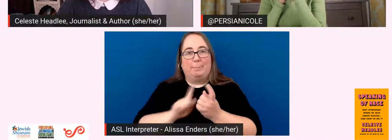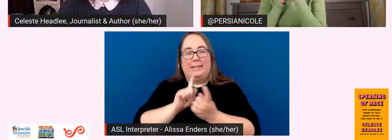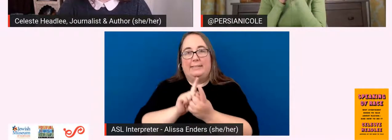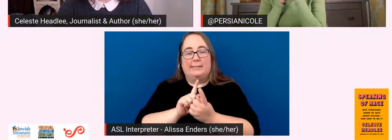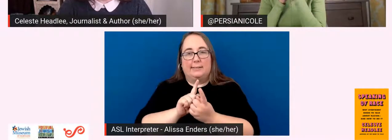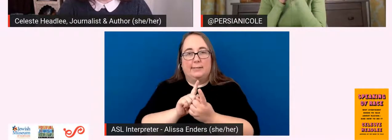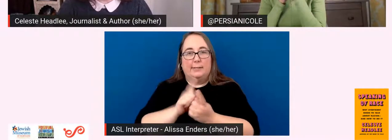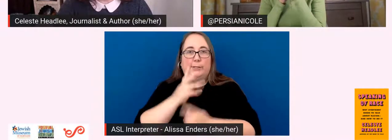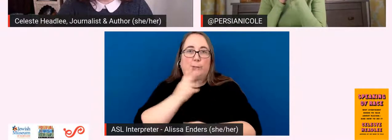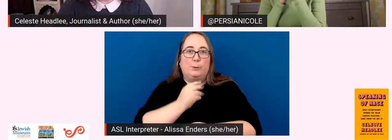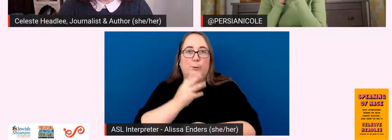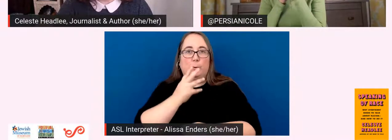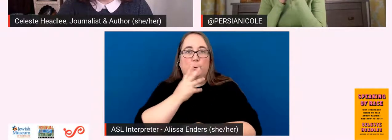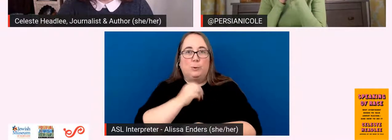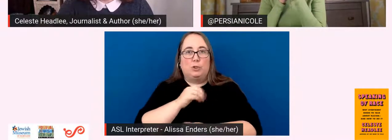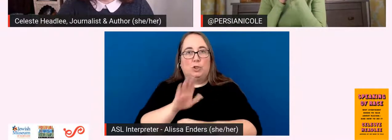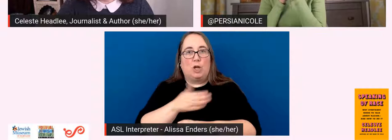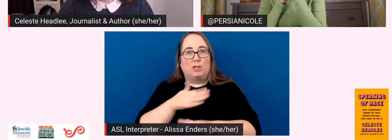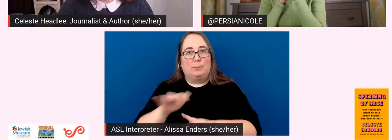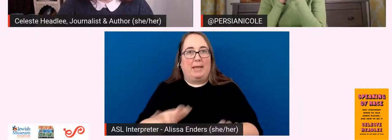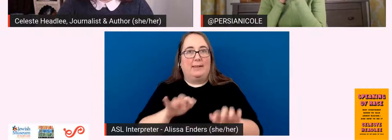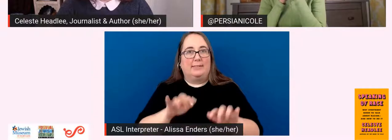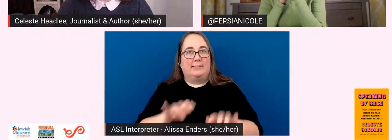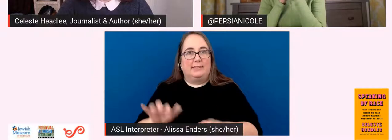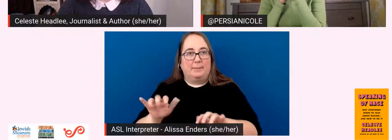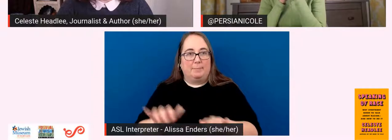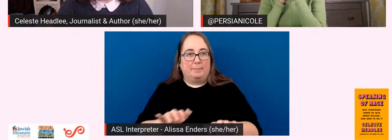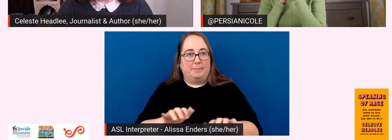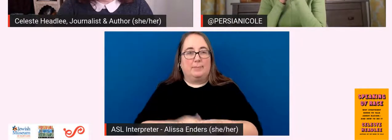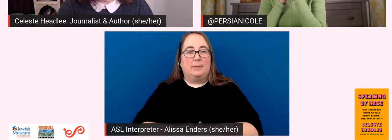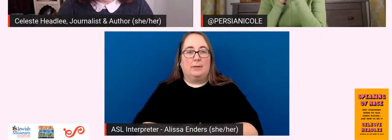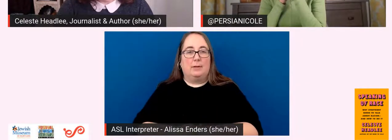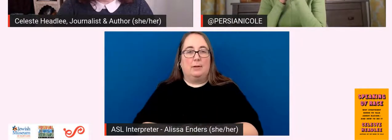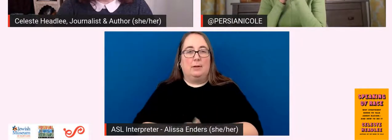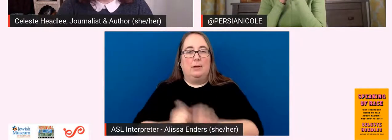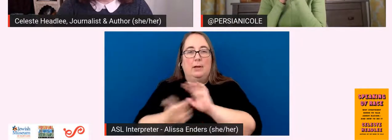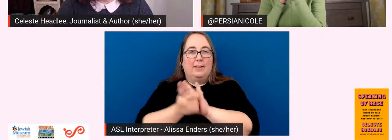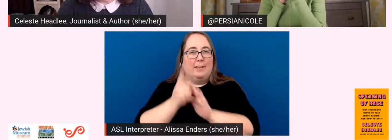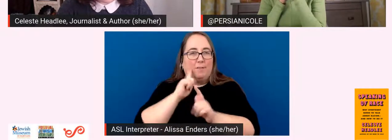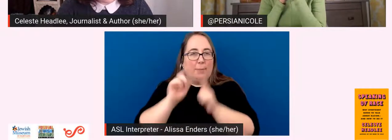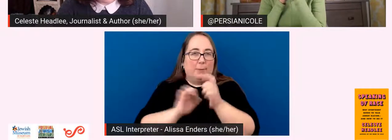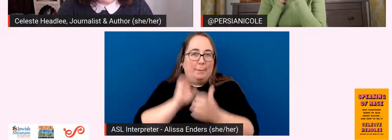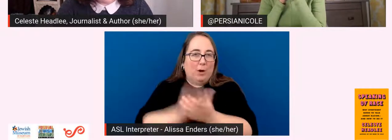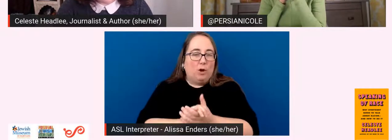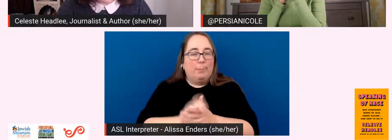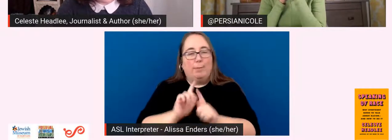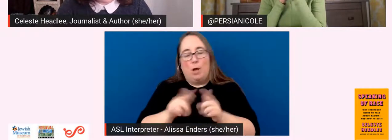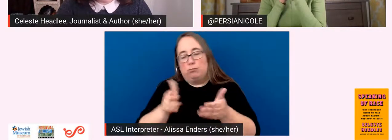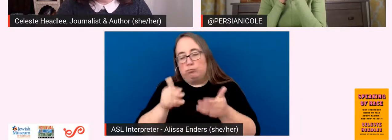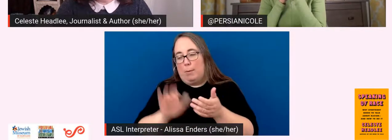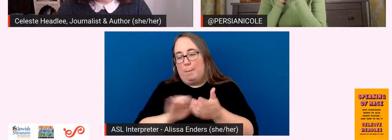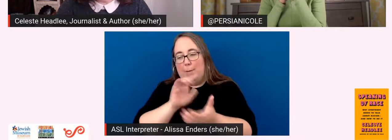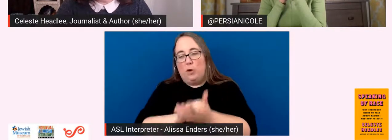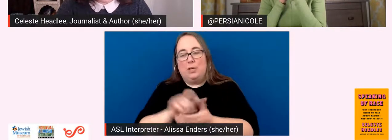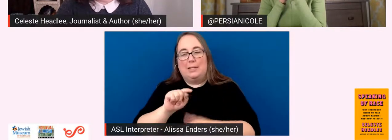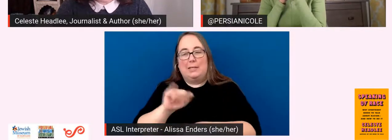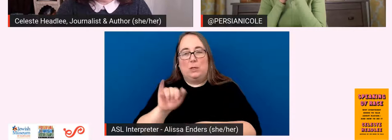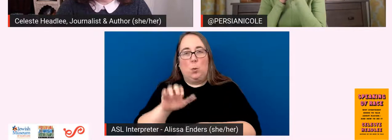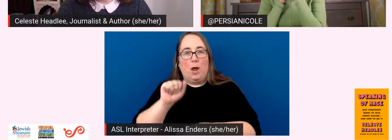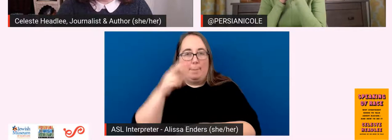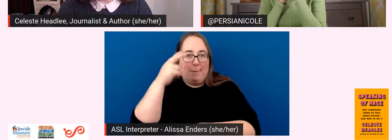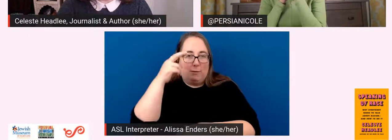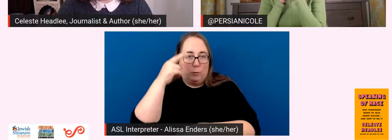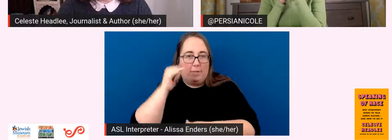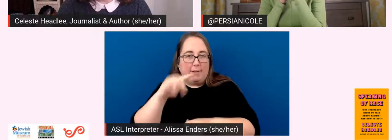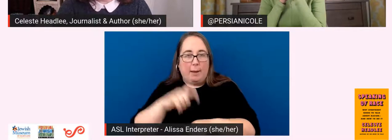this Jewish concert pianist, and it's illegal for them to get married, and they get married in Tijuana. And, you know, at that